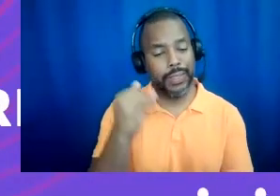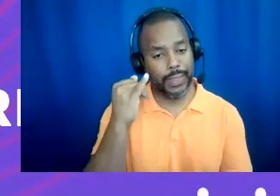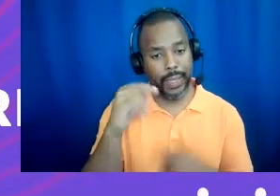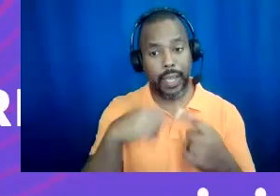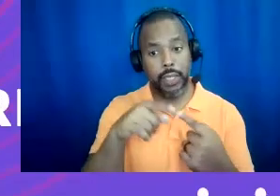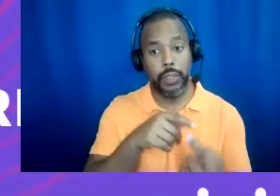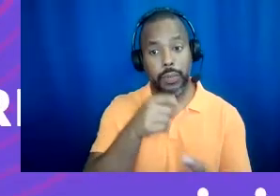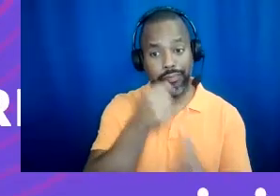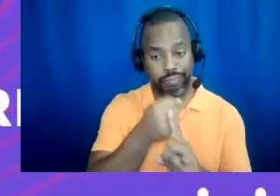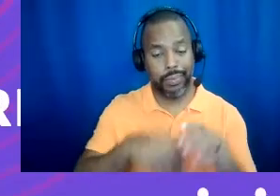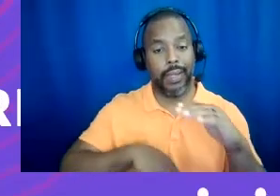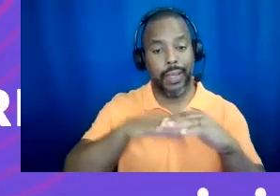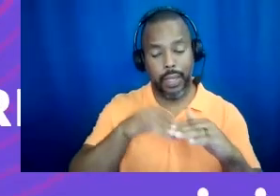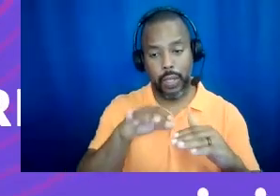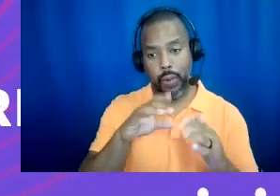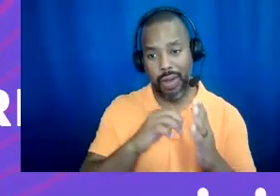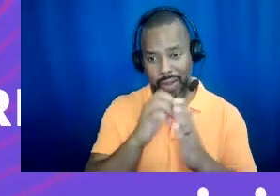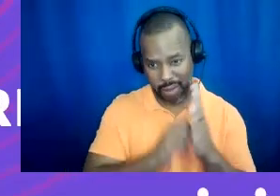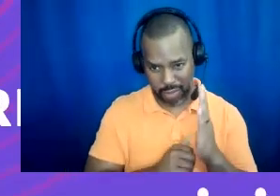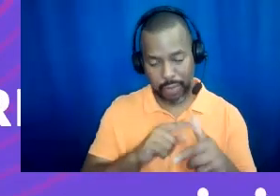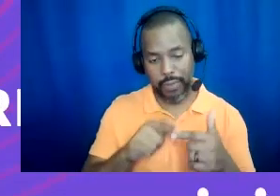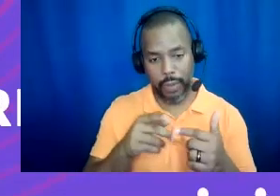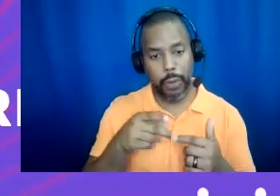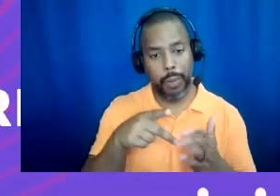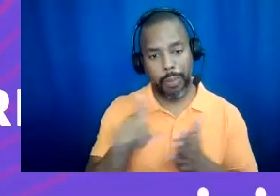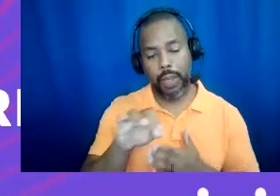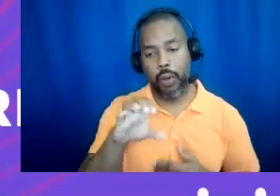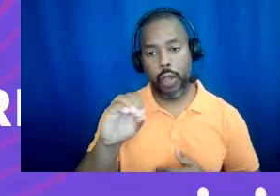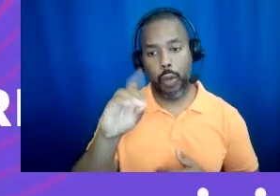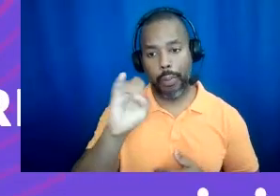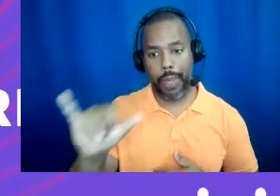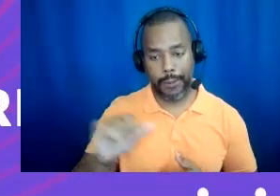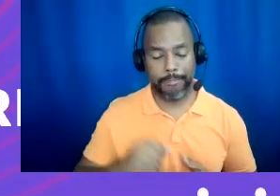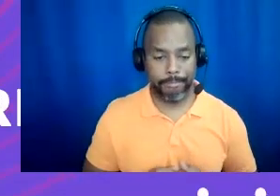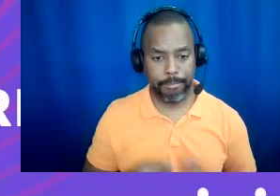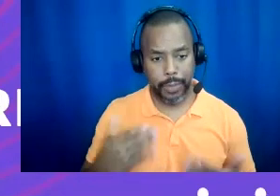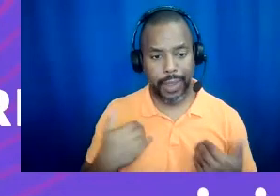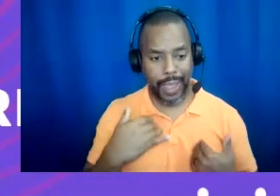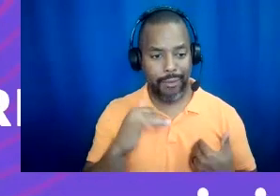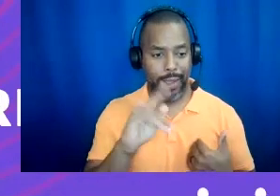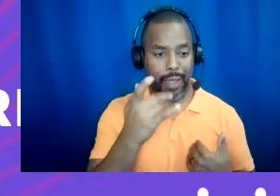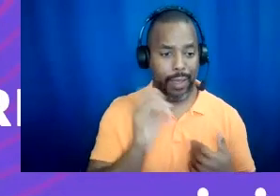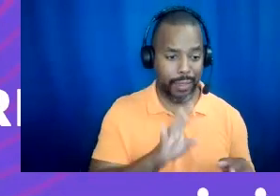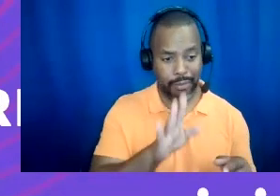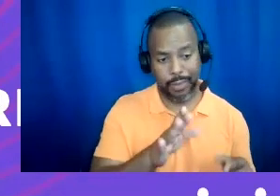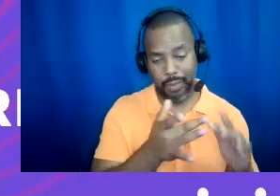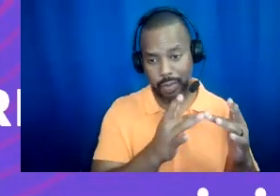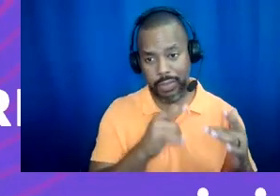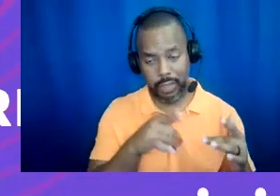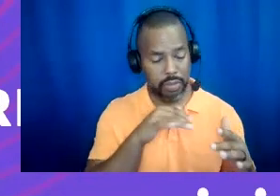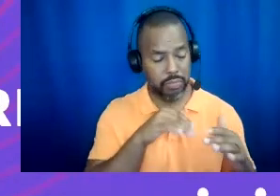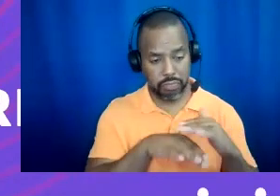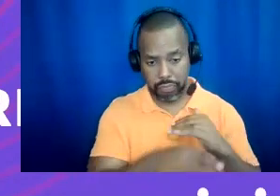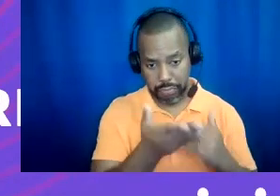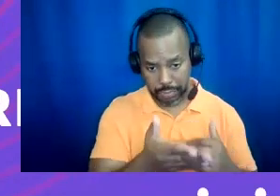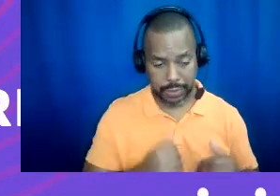deductible. Then you start paying your drug copays. Again, you have the anthem.com/CISC website available to you. You